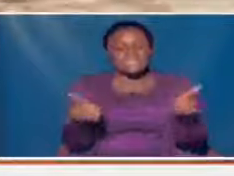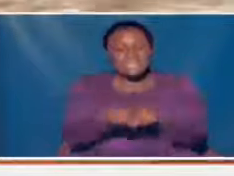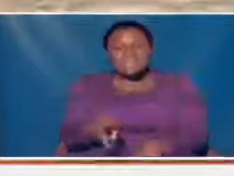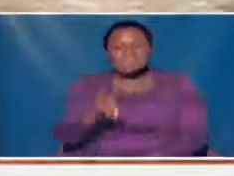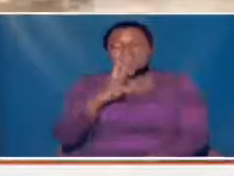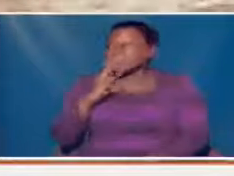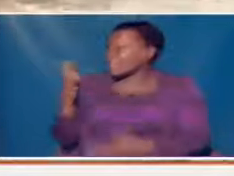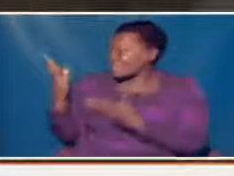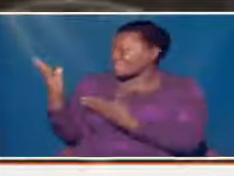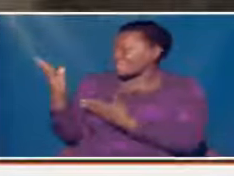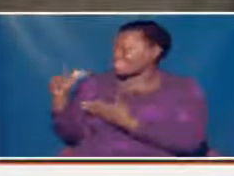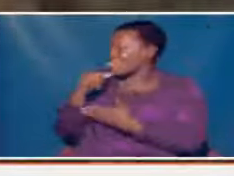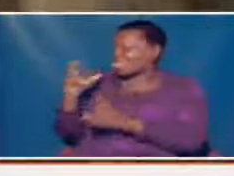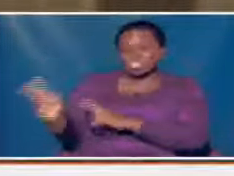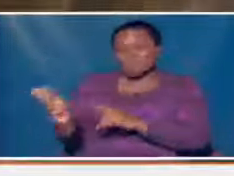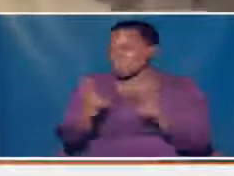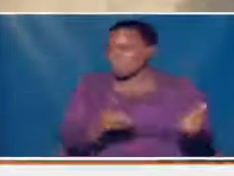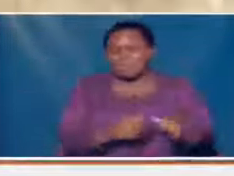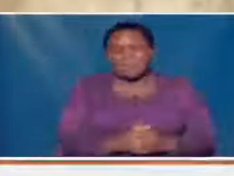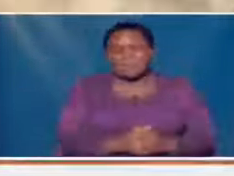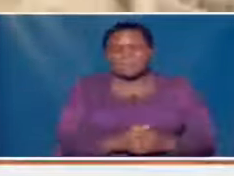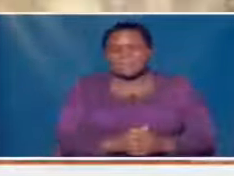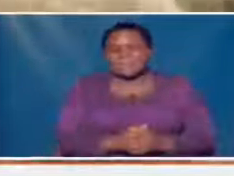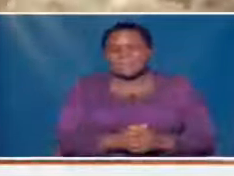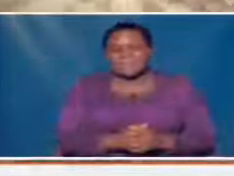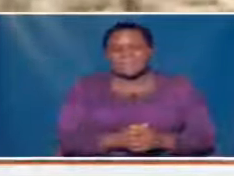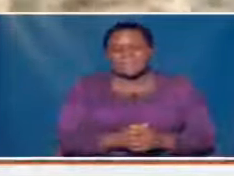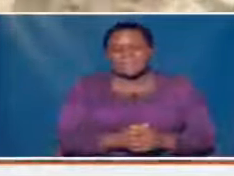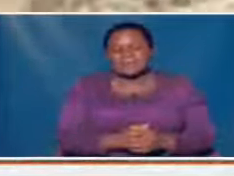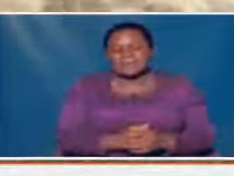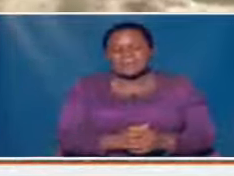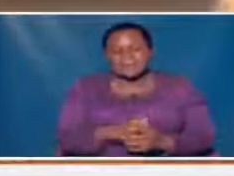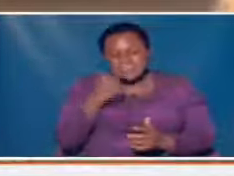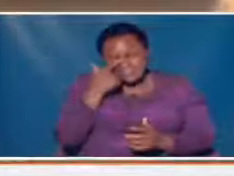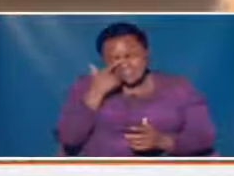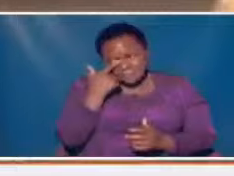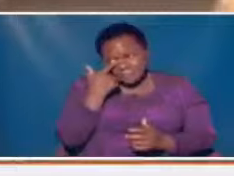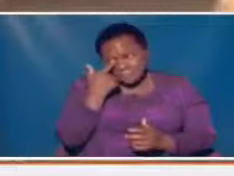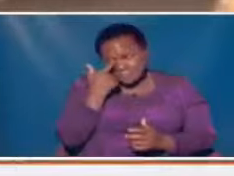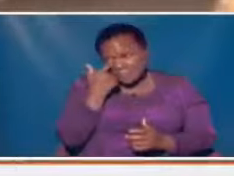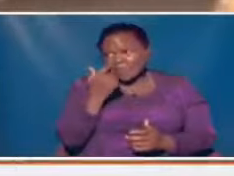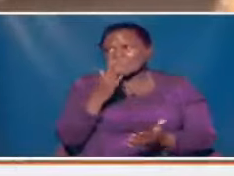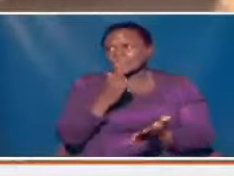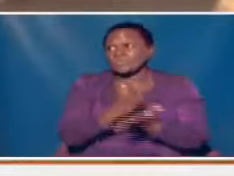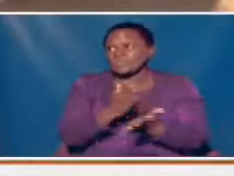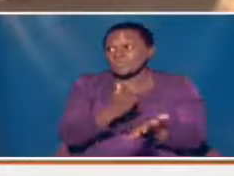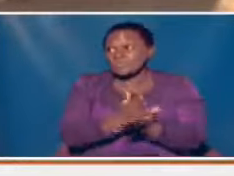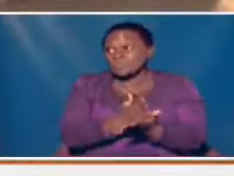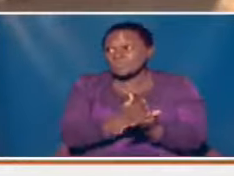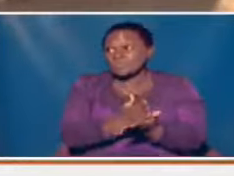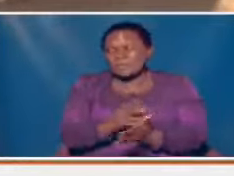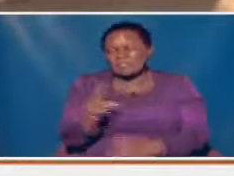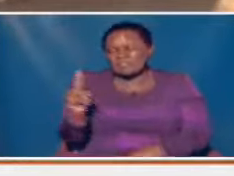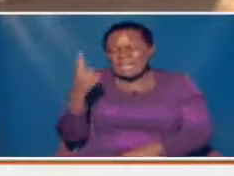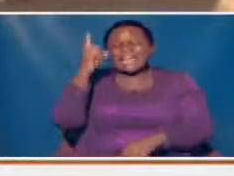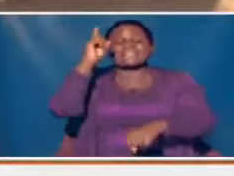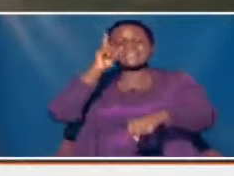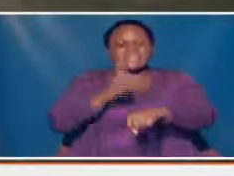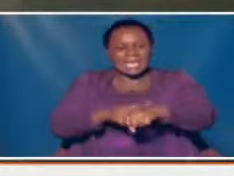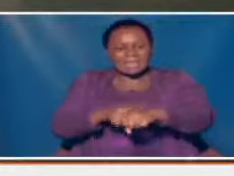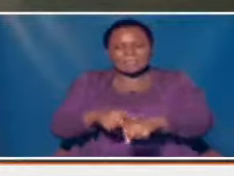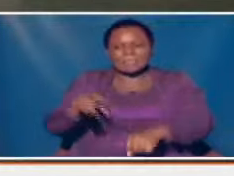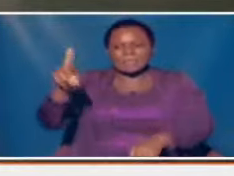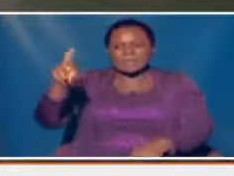ones emanating from Mathare, Kibera and Mukuru Kwanjenga. Despite the elegance, for the first time,